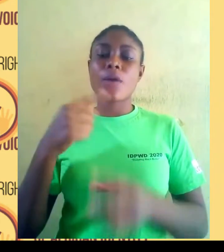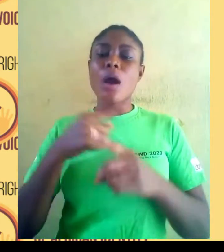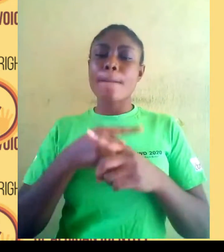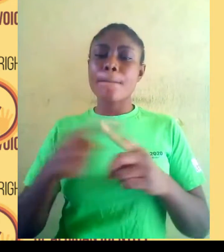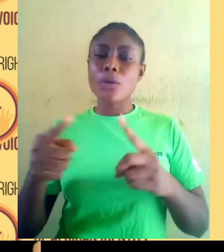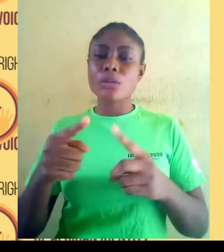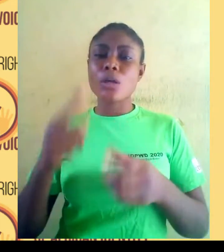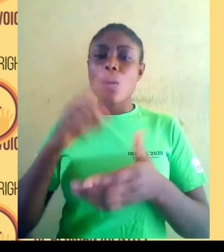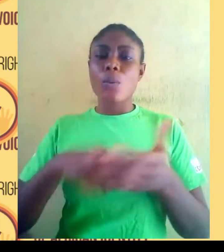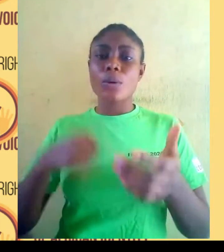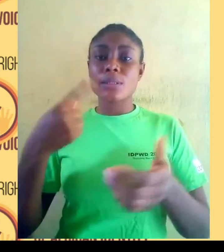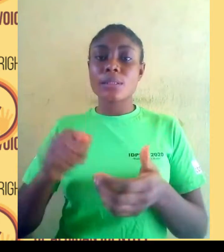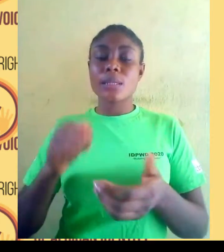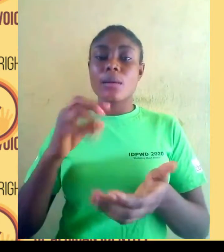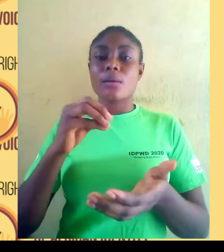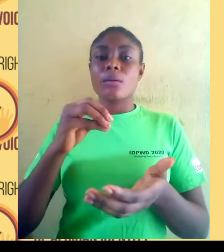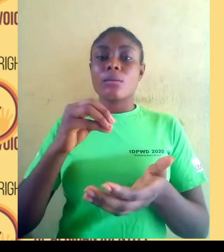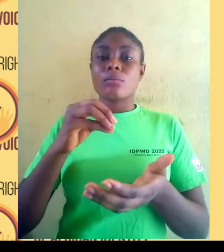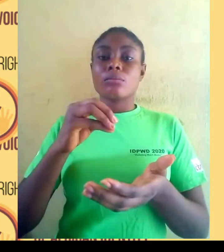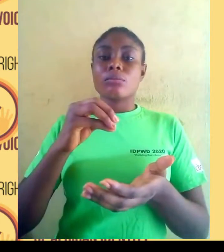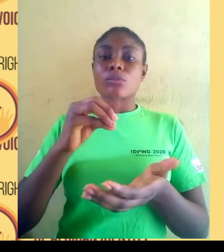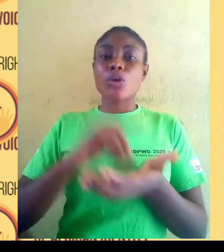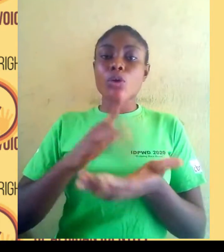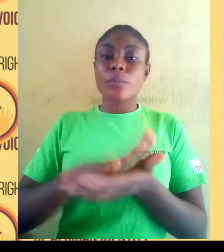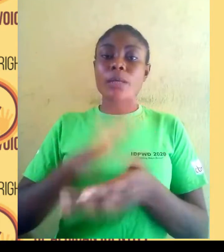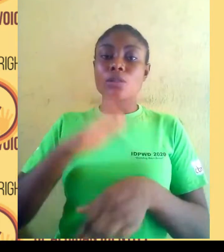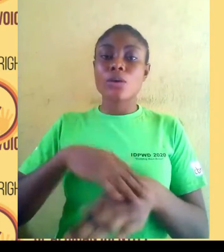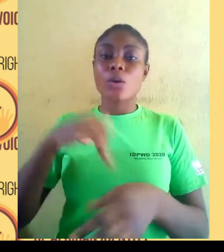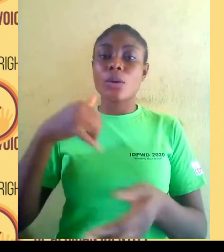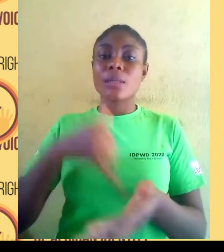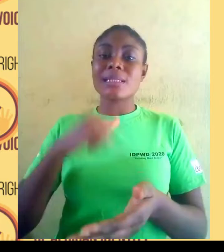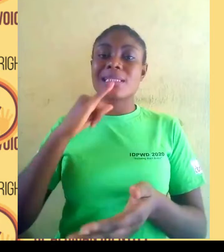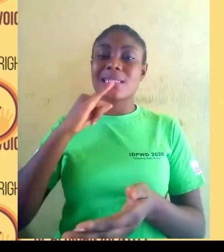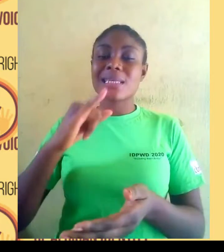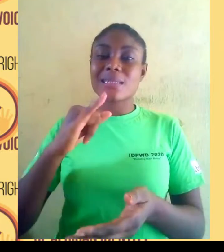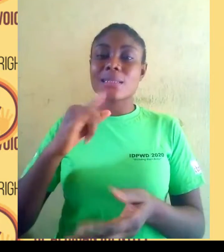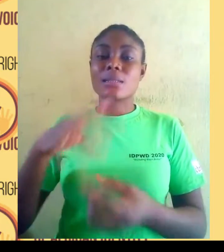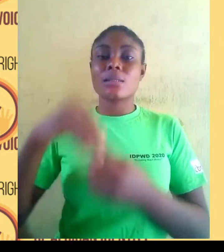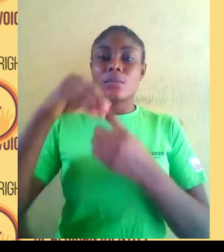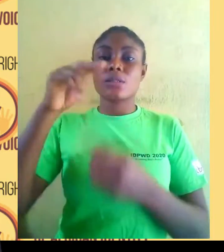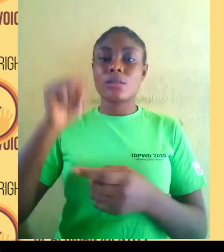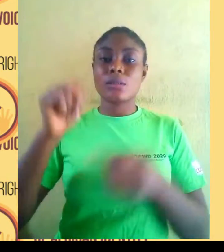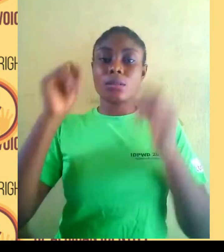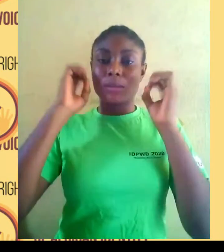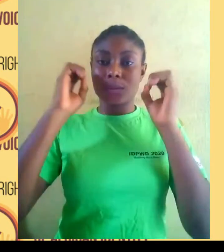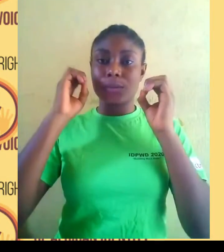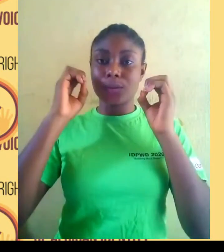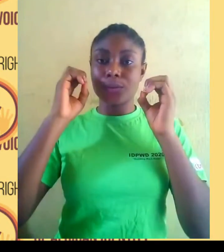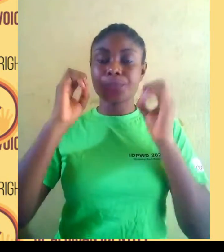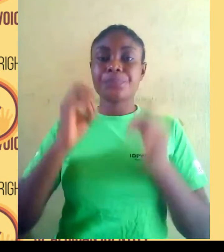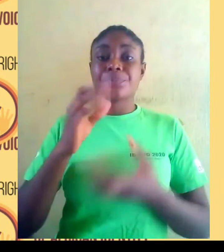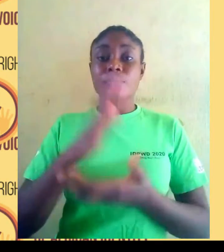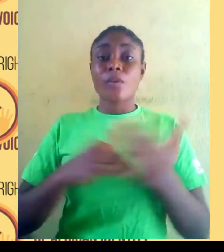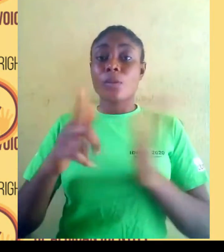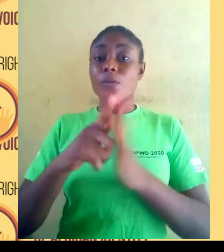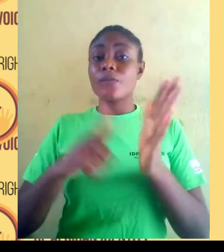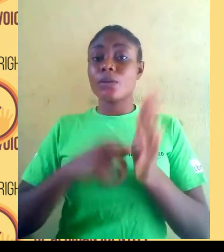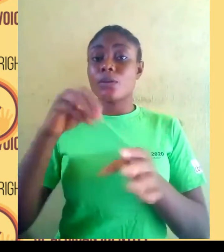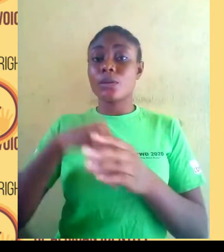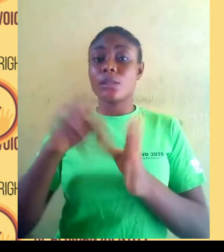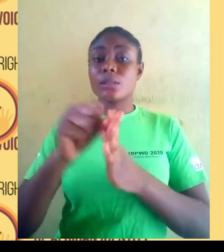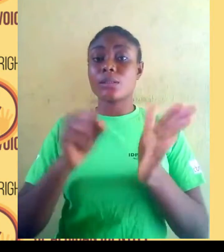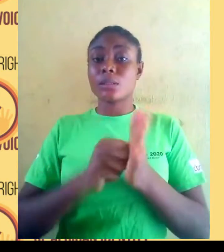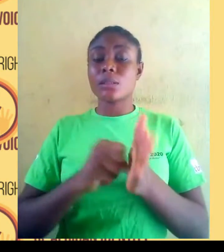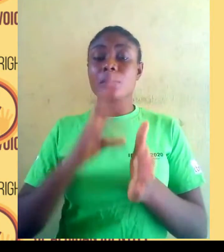is special needs education. And it says some of the laws in some states are now moribund. This